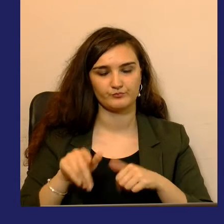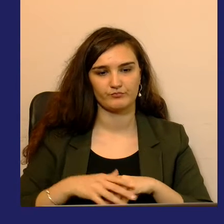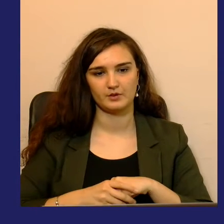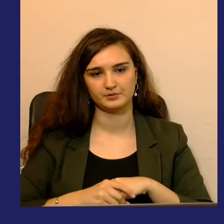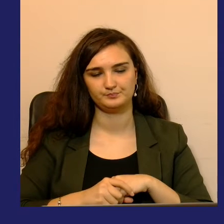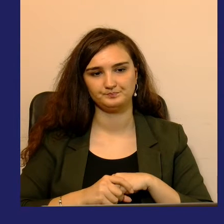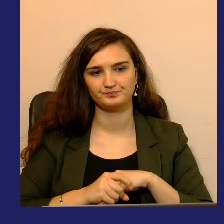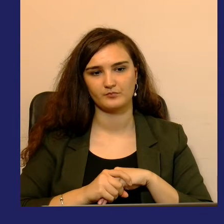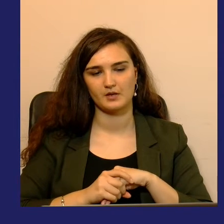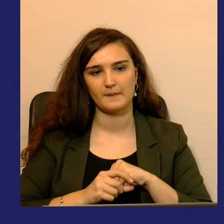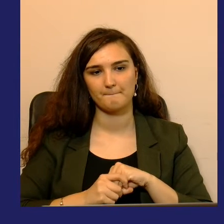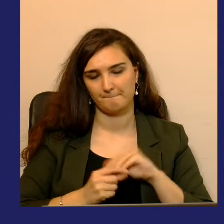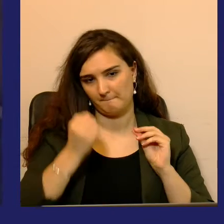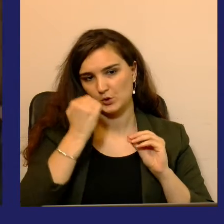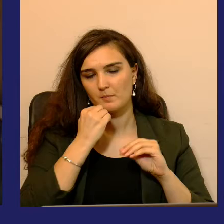Thank you.